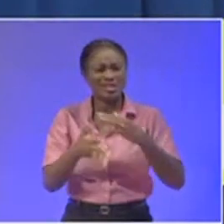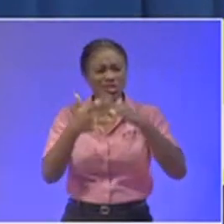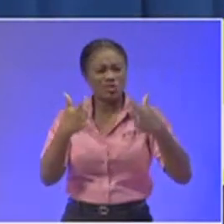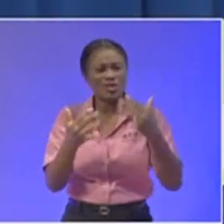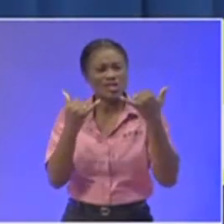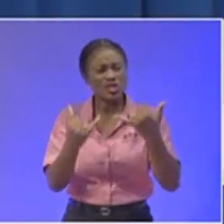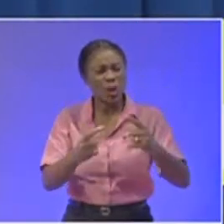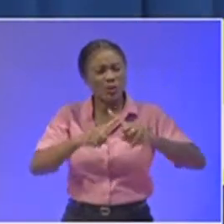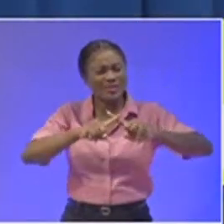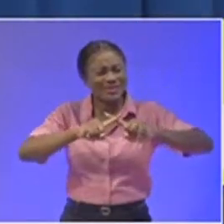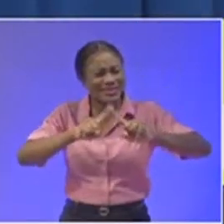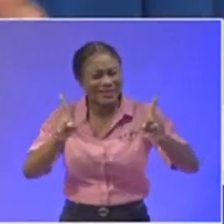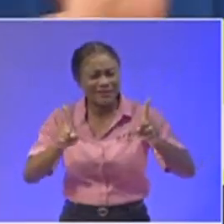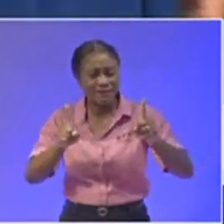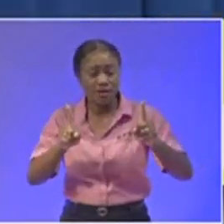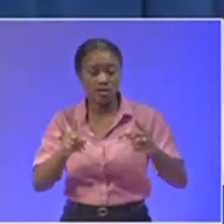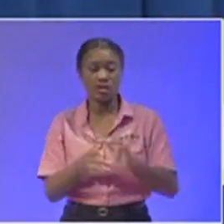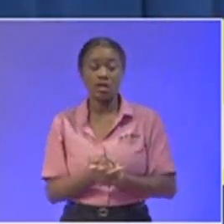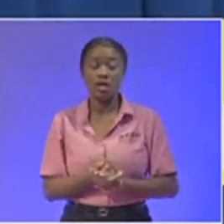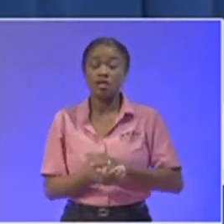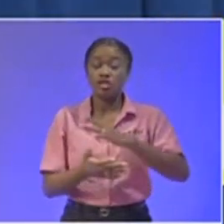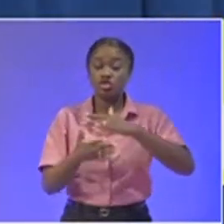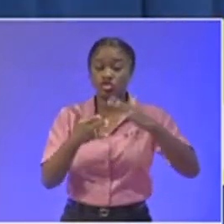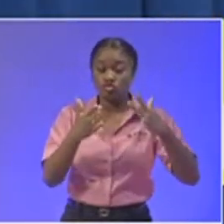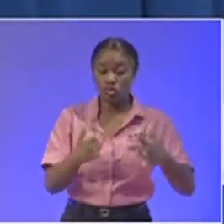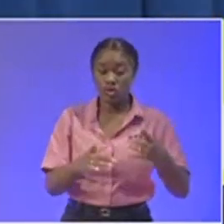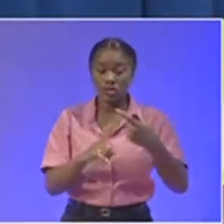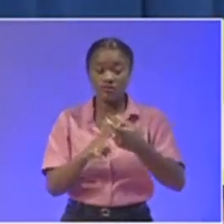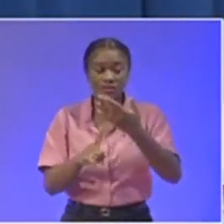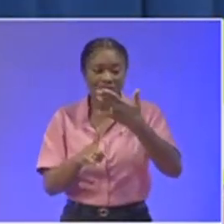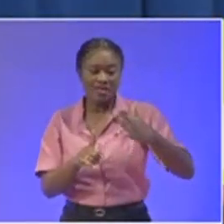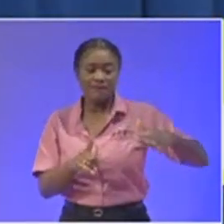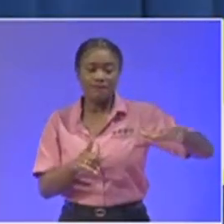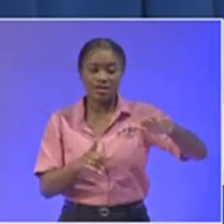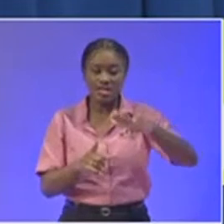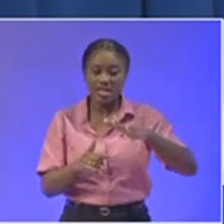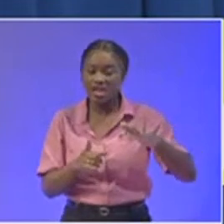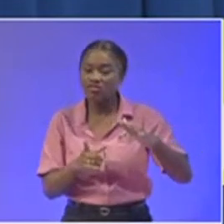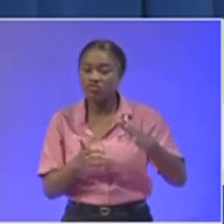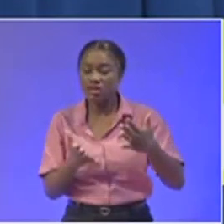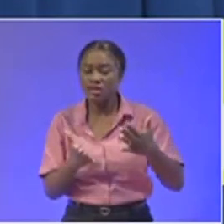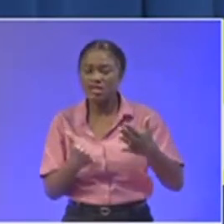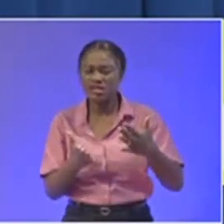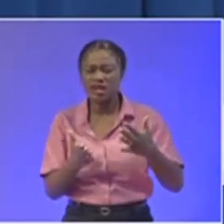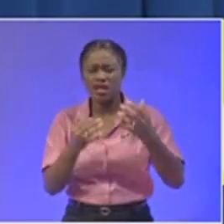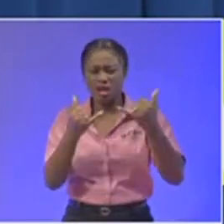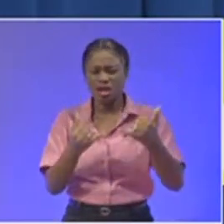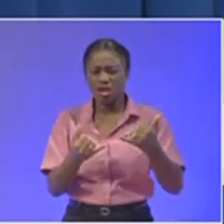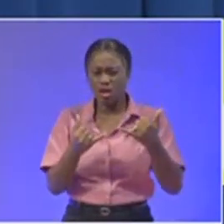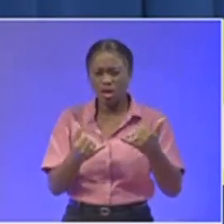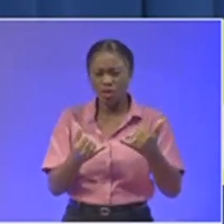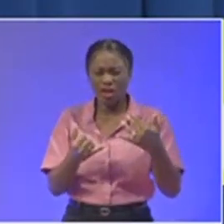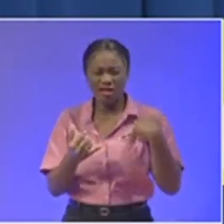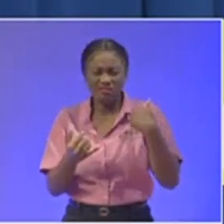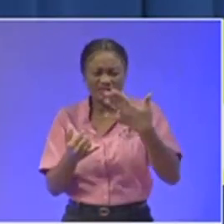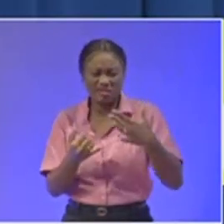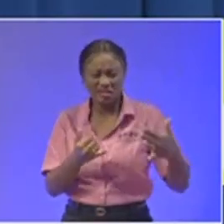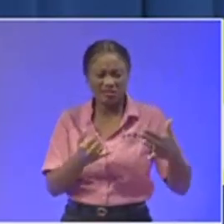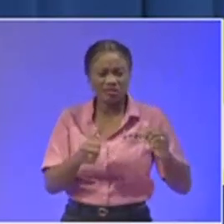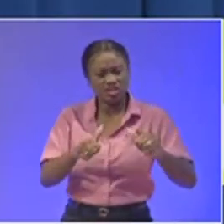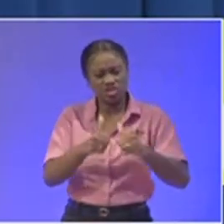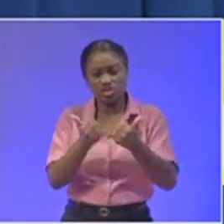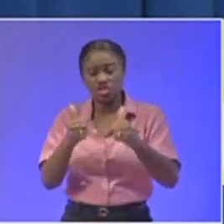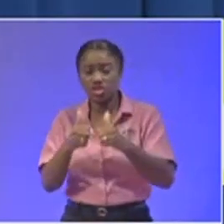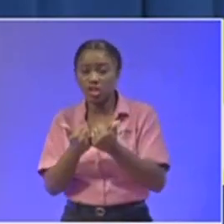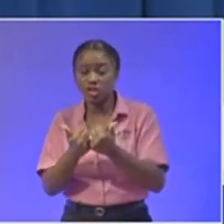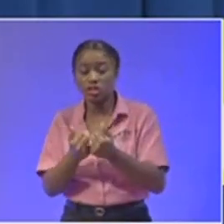who are coming from a particular area and coming into school with certain affordances or certain limitations. And